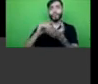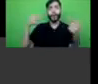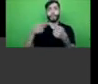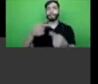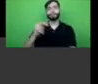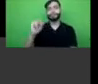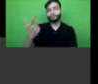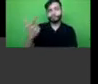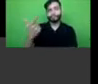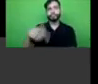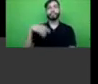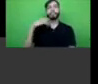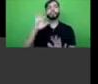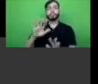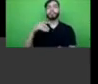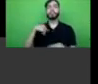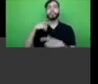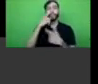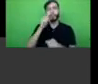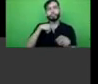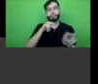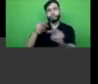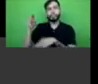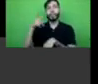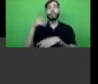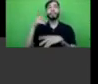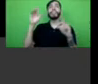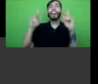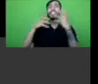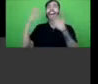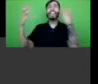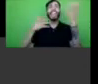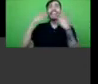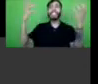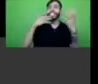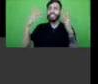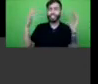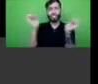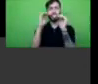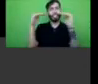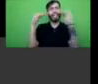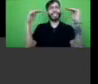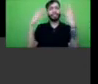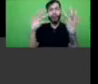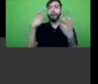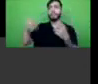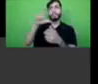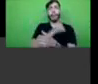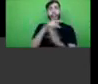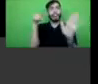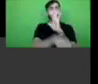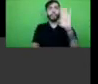for justice, including locking up the police officers who murdered Brianna